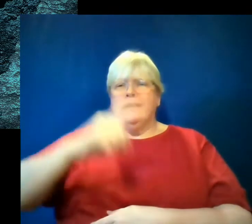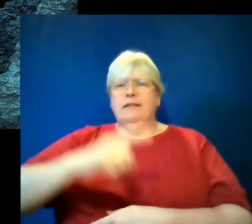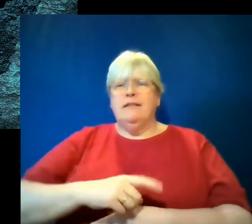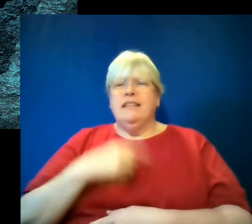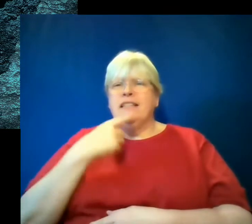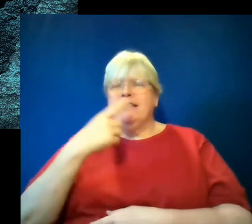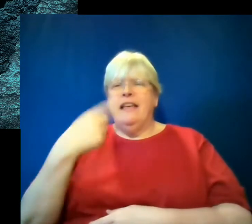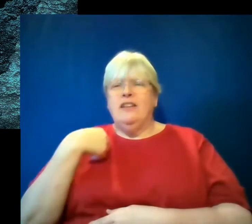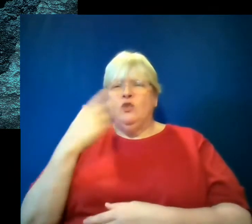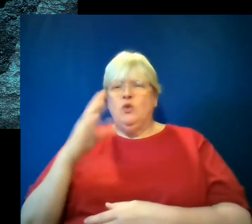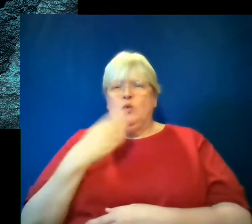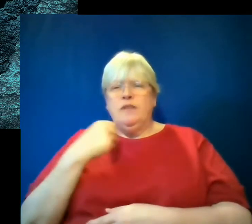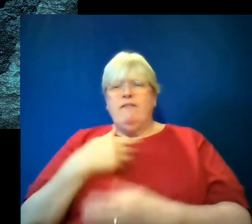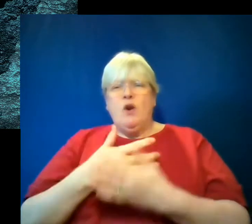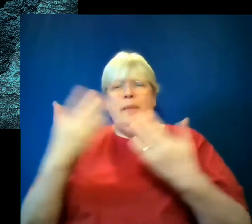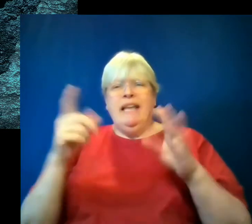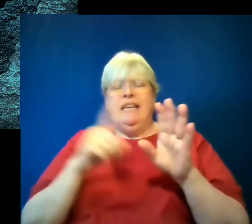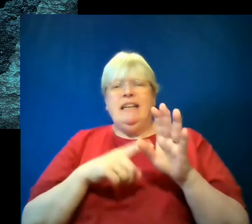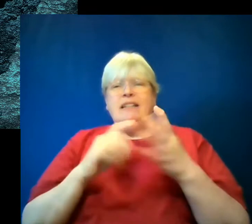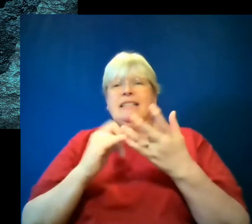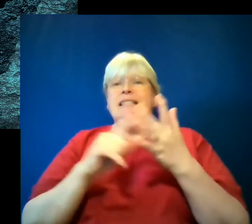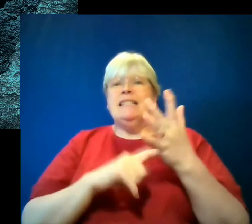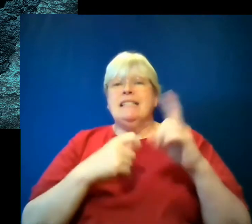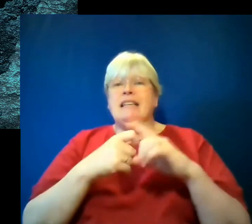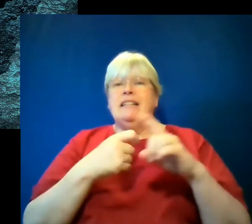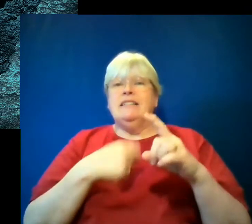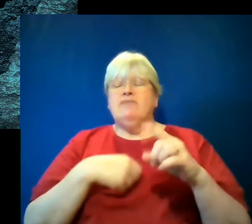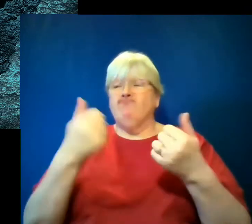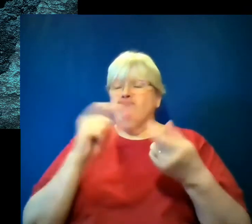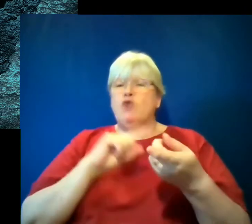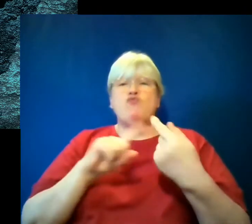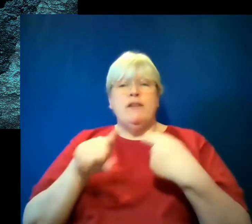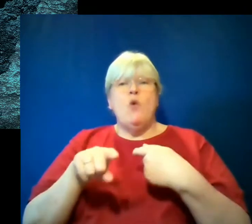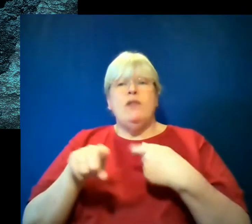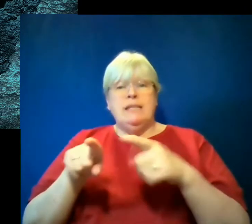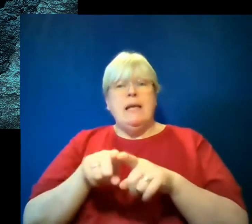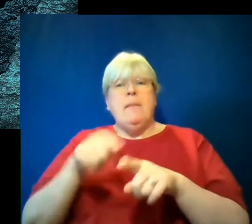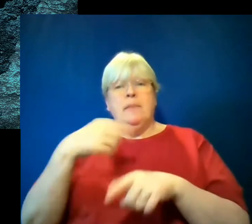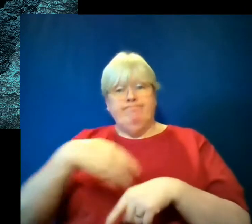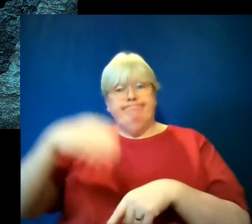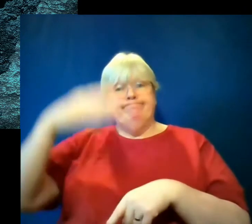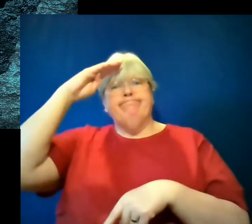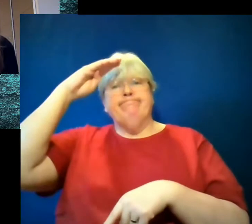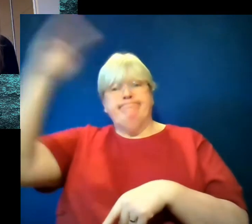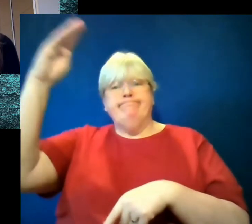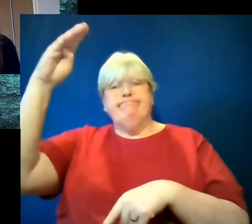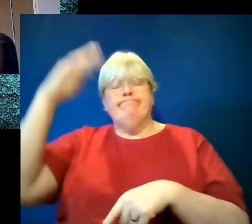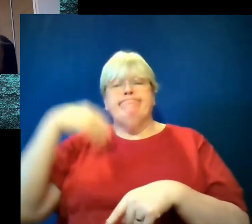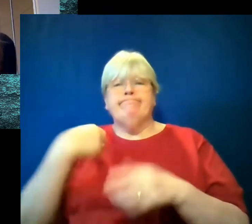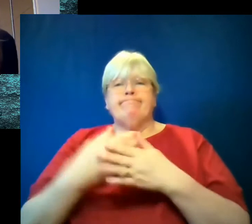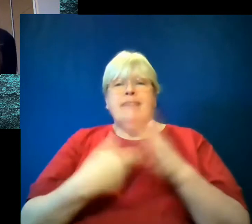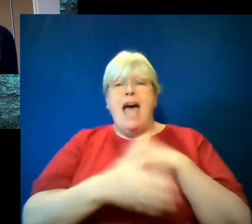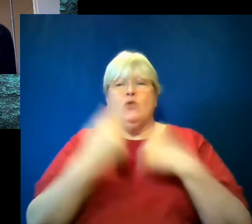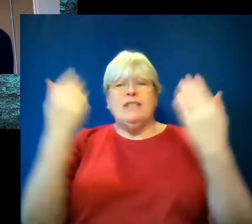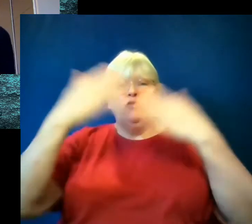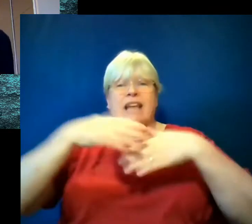many years. And Silk returned the salute as she slipped out into the New York City night. And that's how